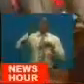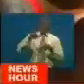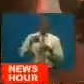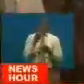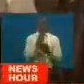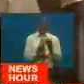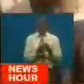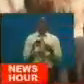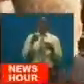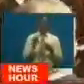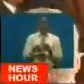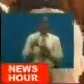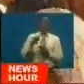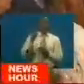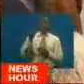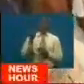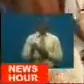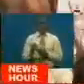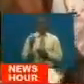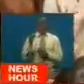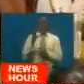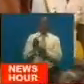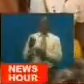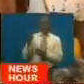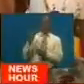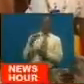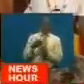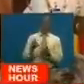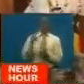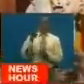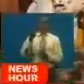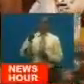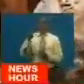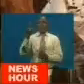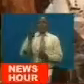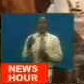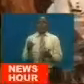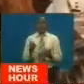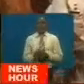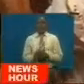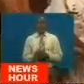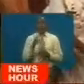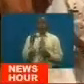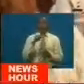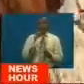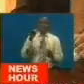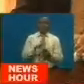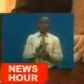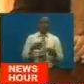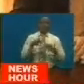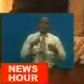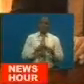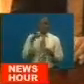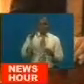rate has shrunk from 12% 3 years ago to 7.1% today, mainly due to inadequate